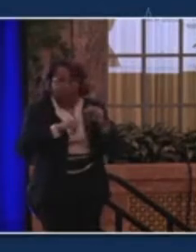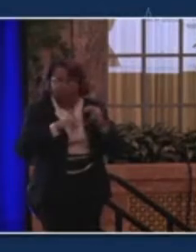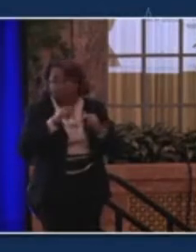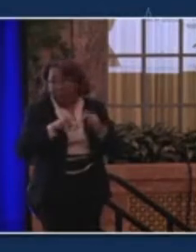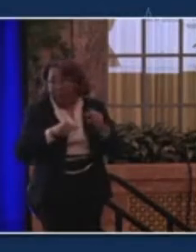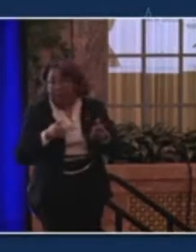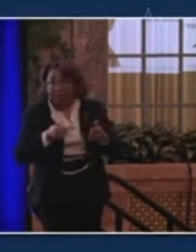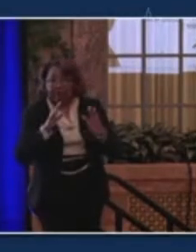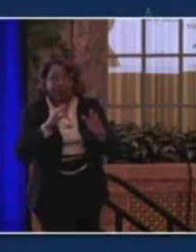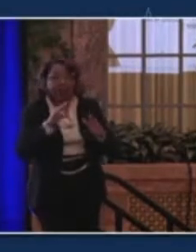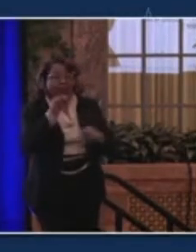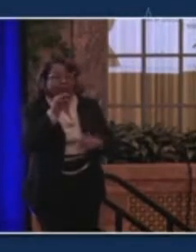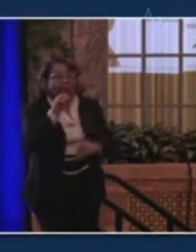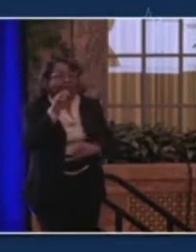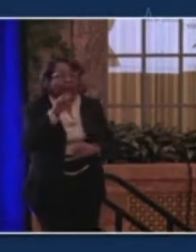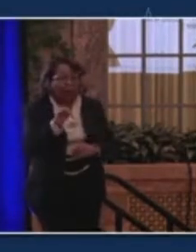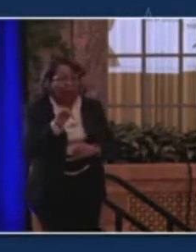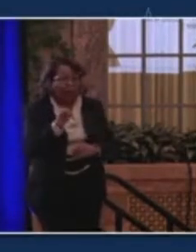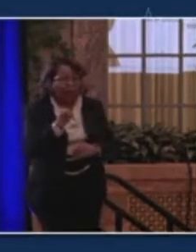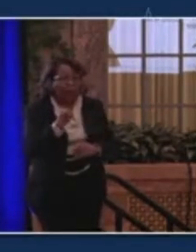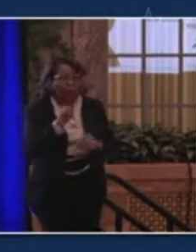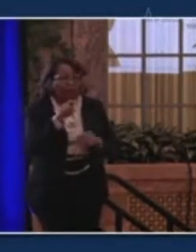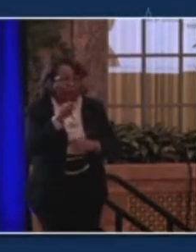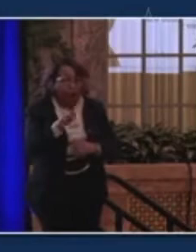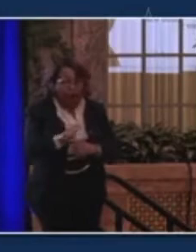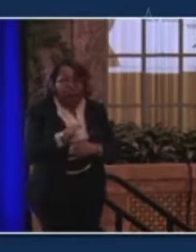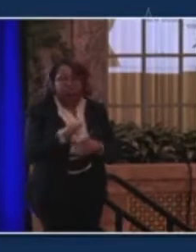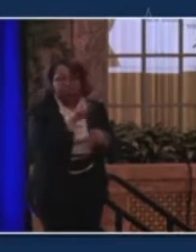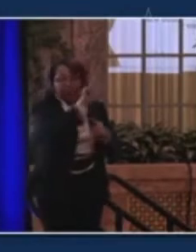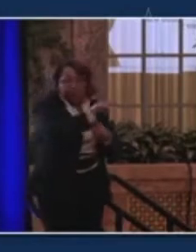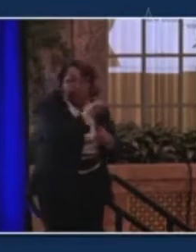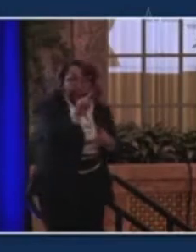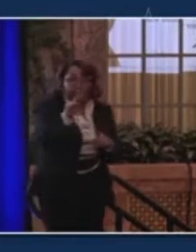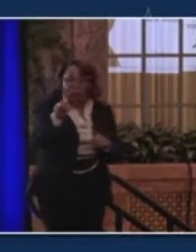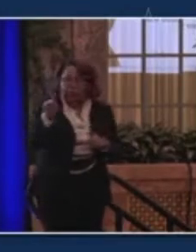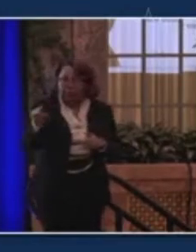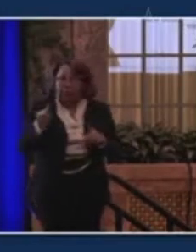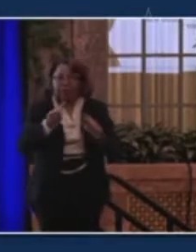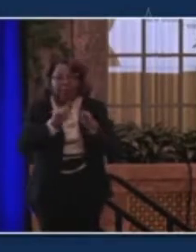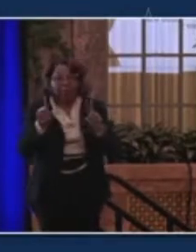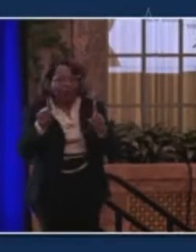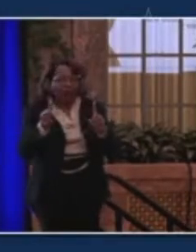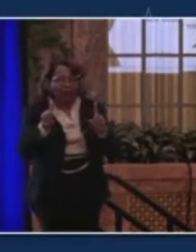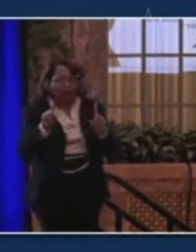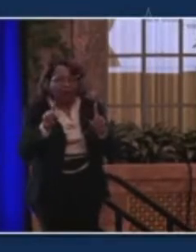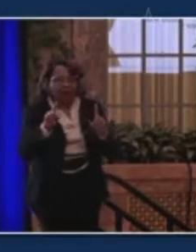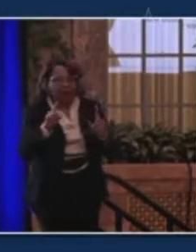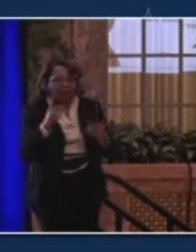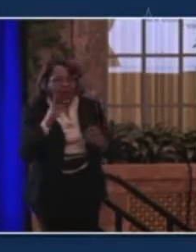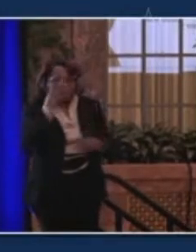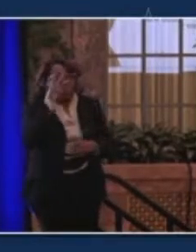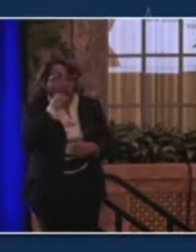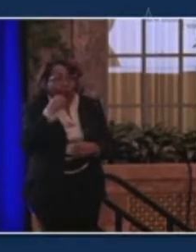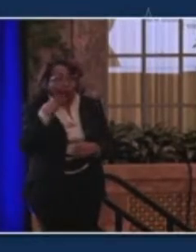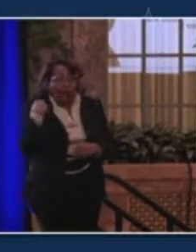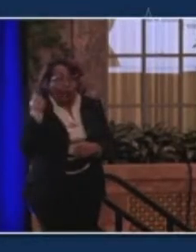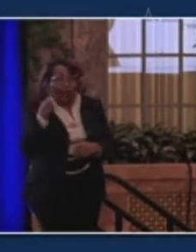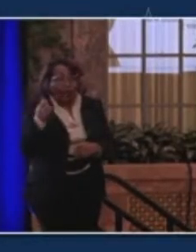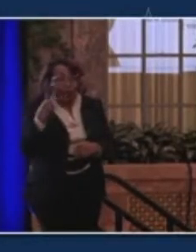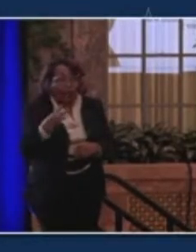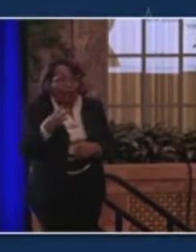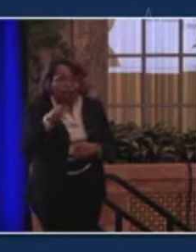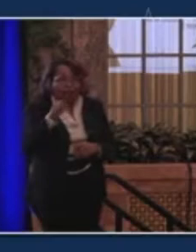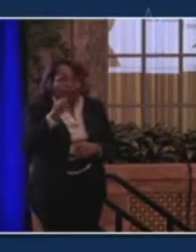Park, all these other 24 other parks, but the poor little beautiful Harold Washington Park